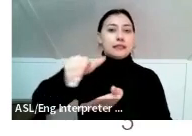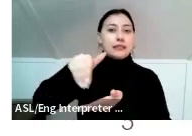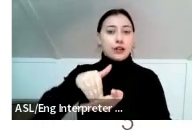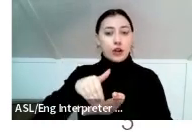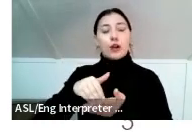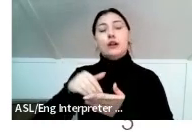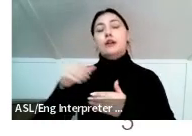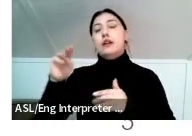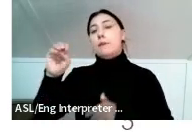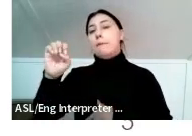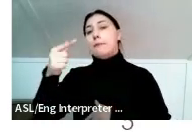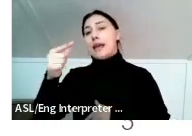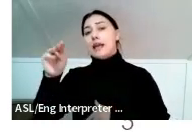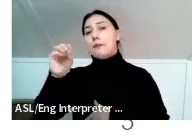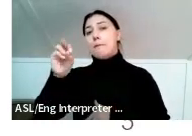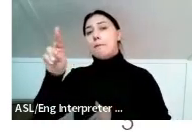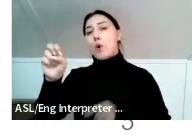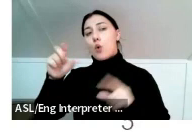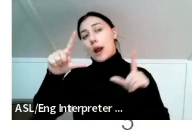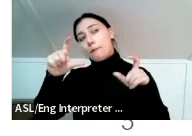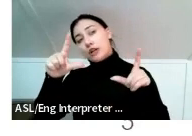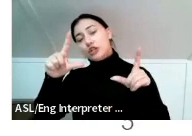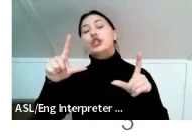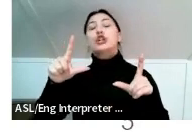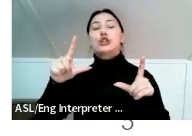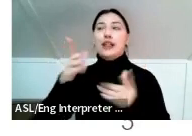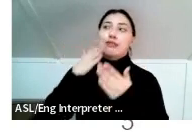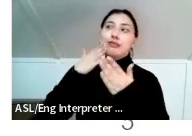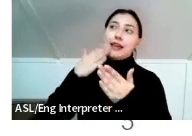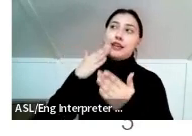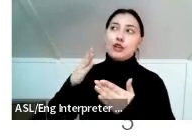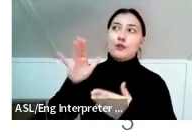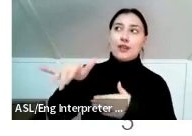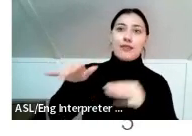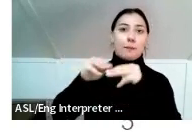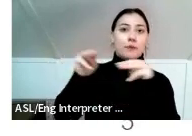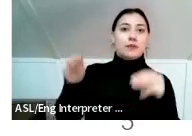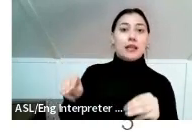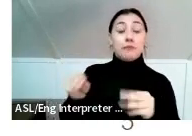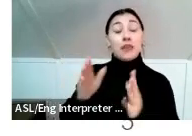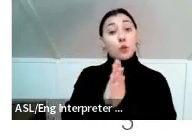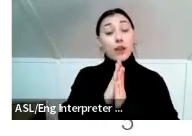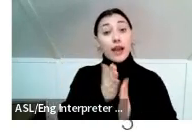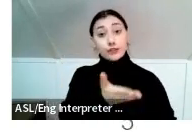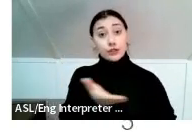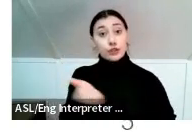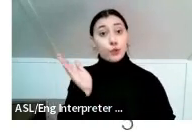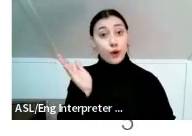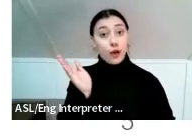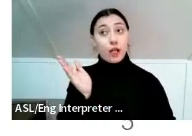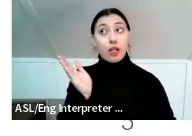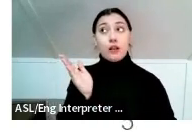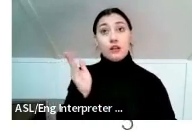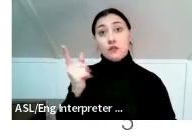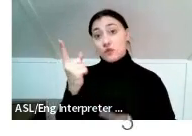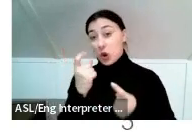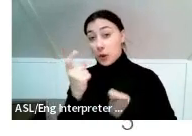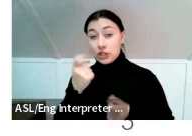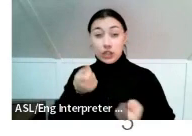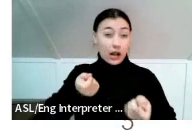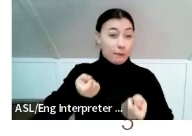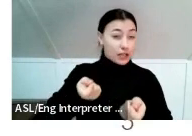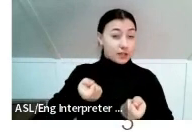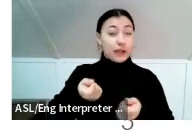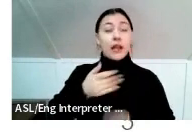the Songus Industrial History Center. So we do ask for the purposes of kind of question management that everyone utilizes